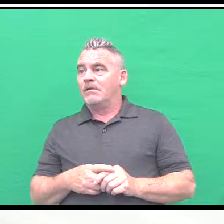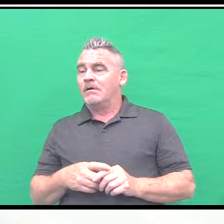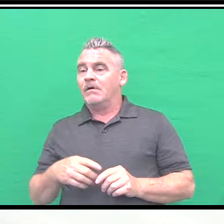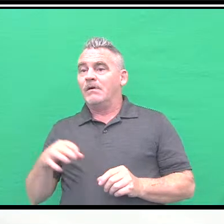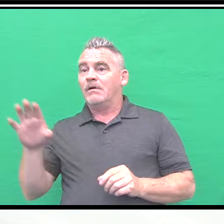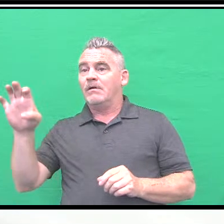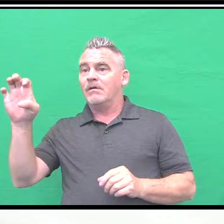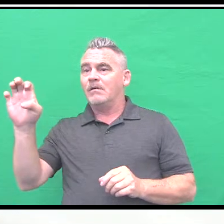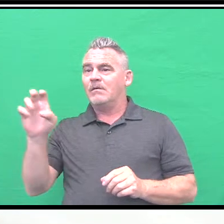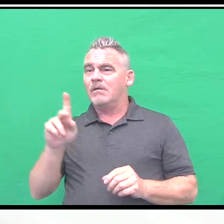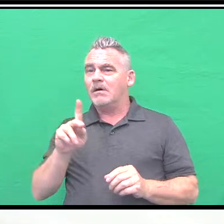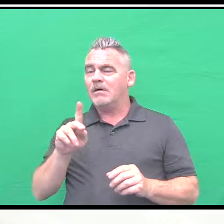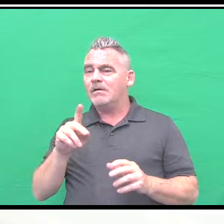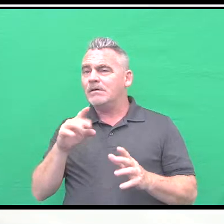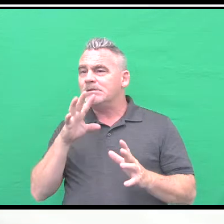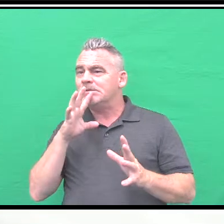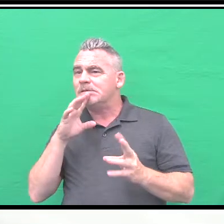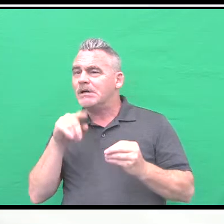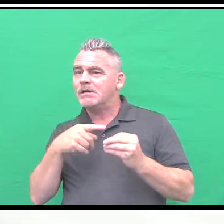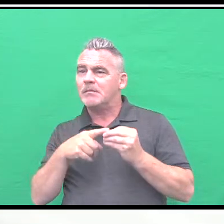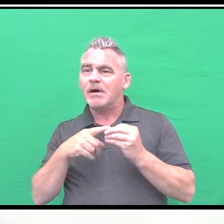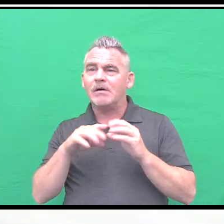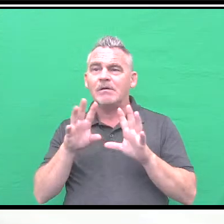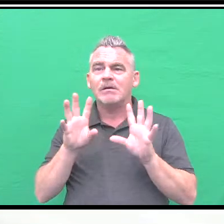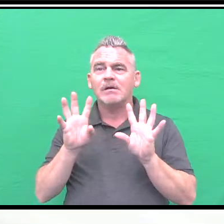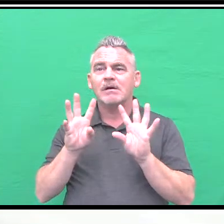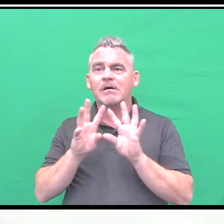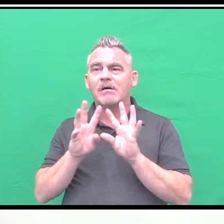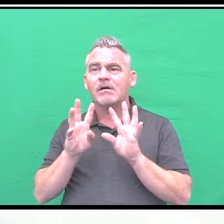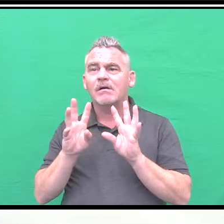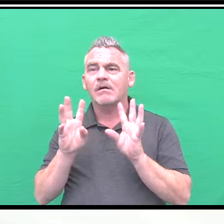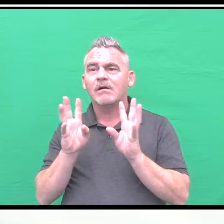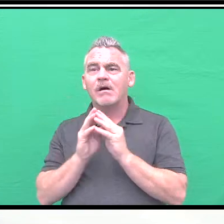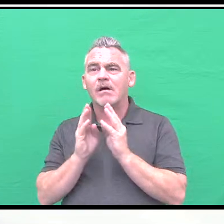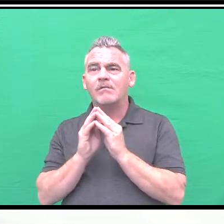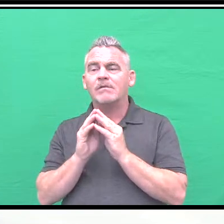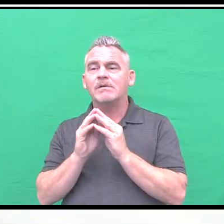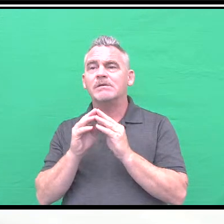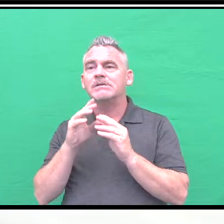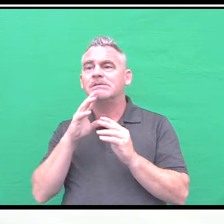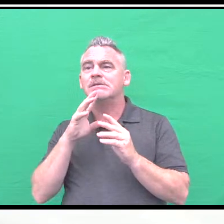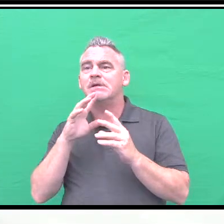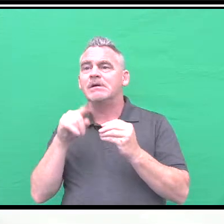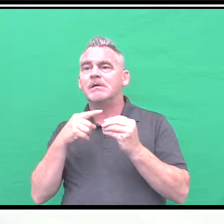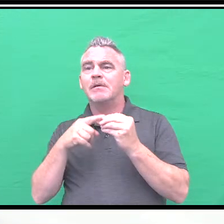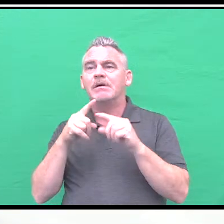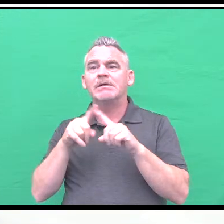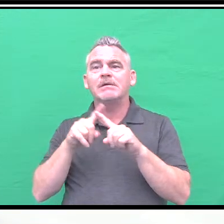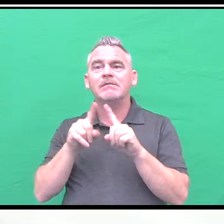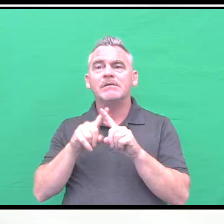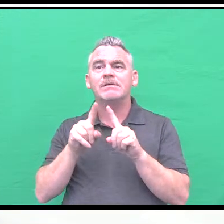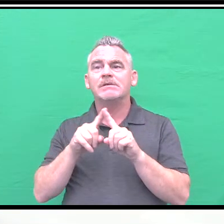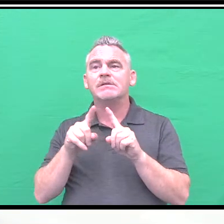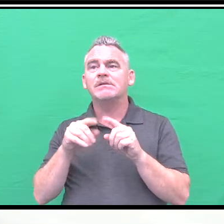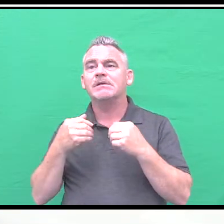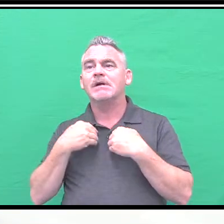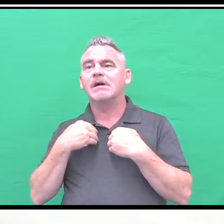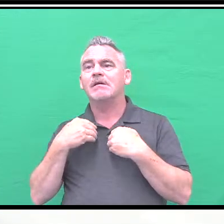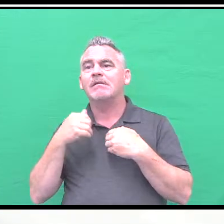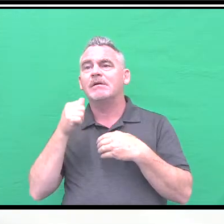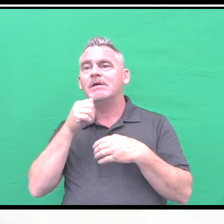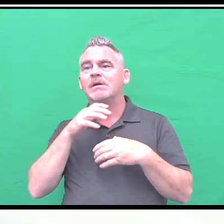our conference discussing cultural topics and differences, and that having her as a